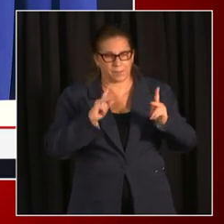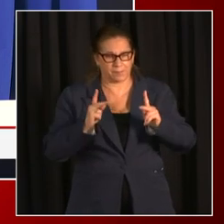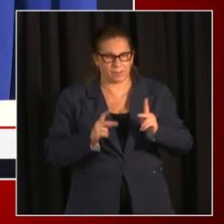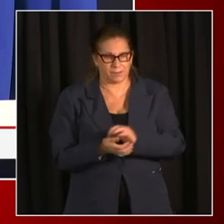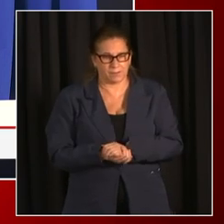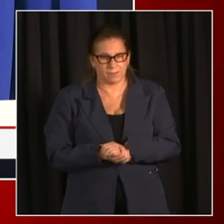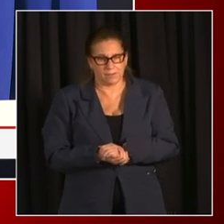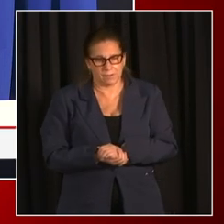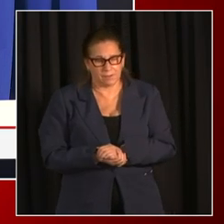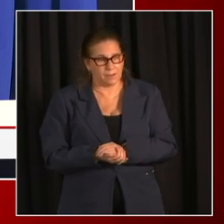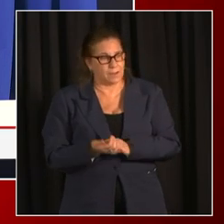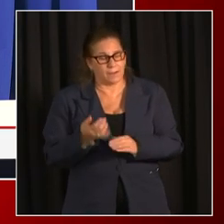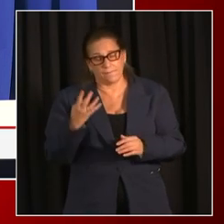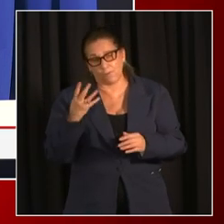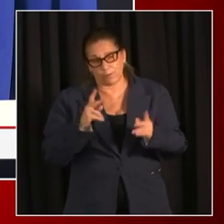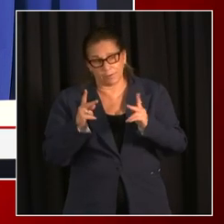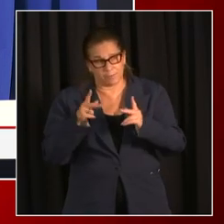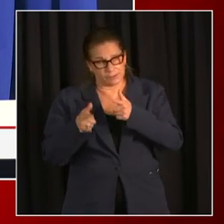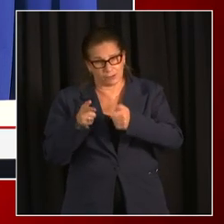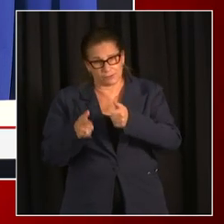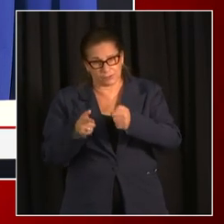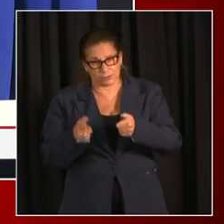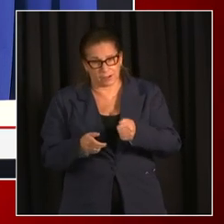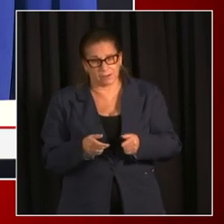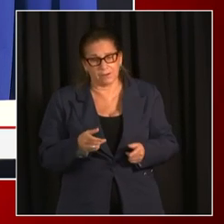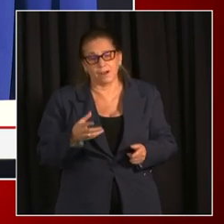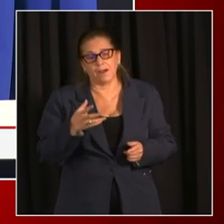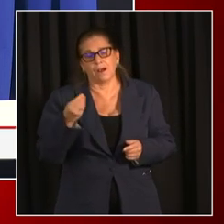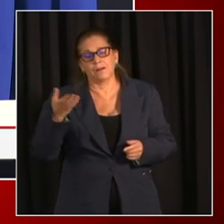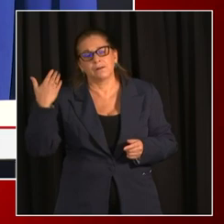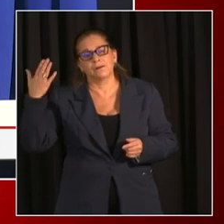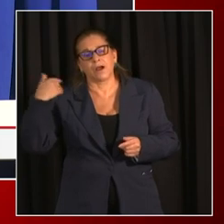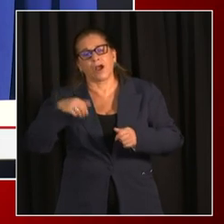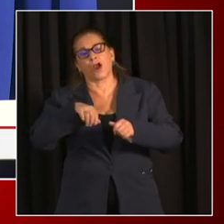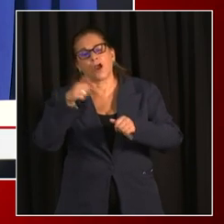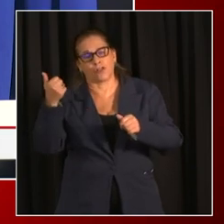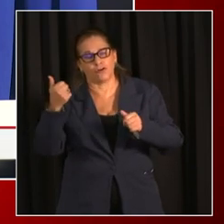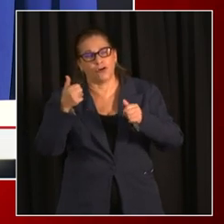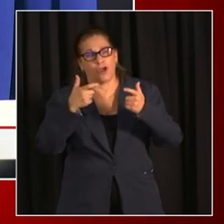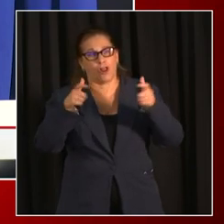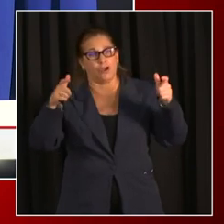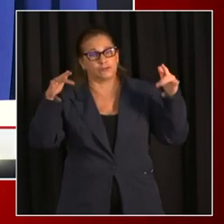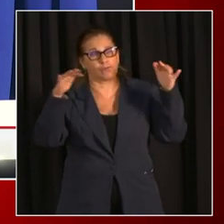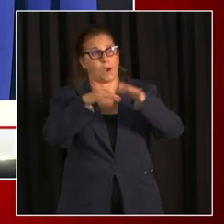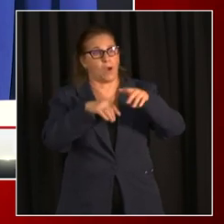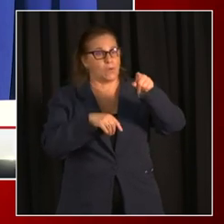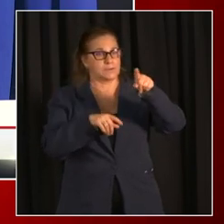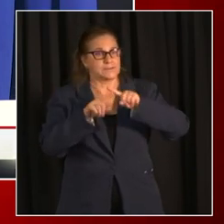deadly, but before that, when it was just simply large crowds clearly violating the law,